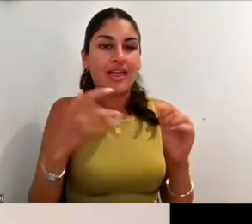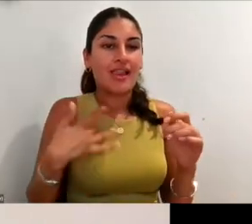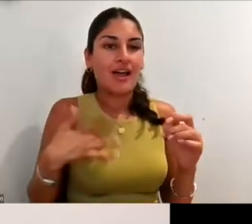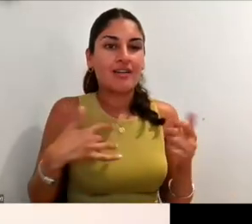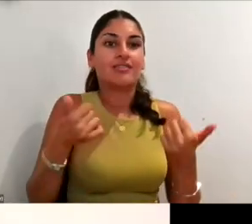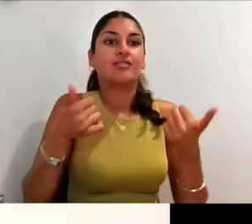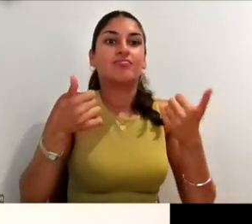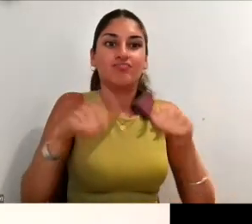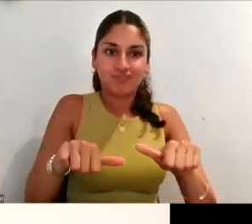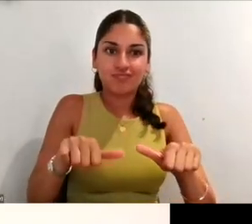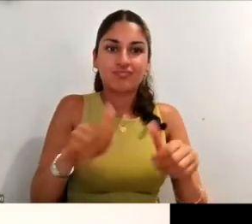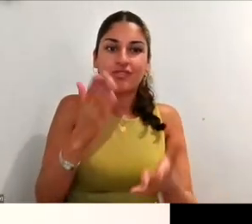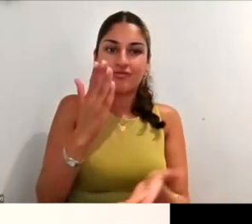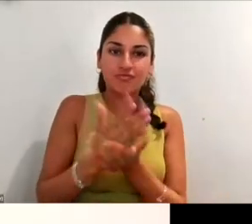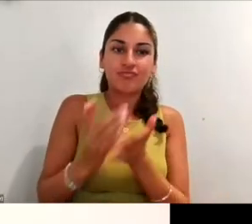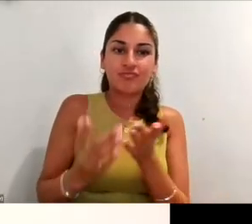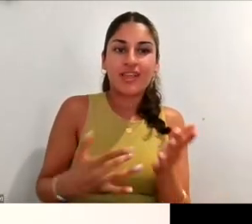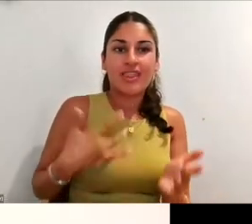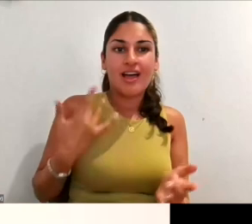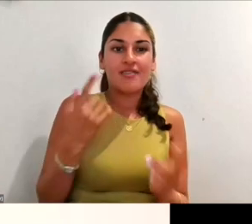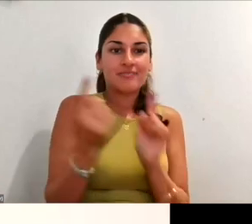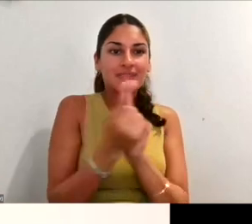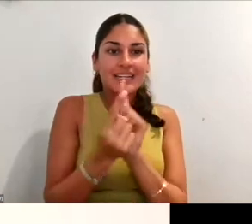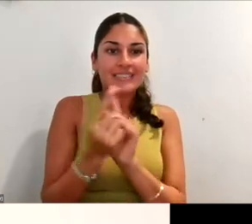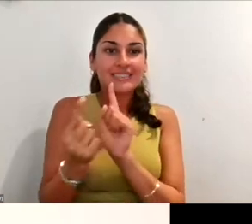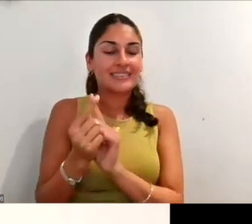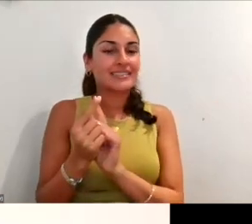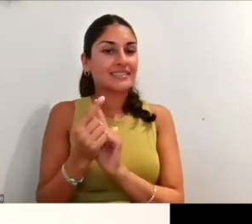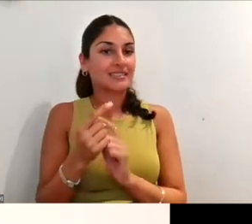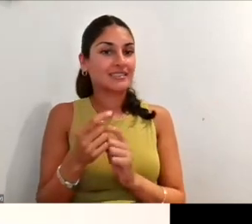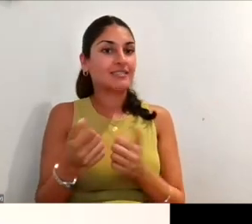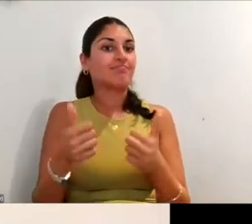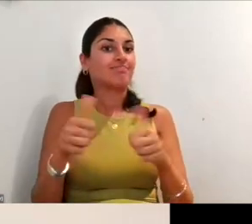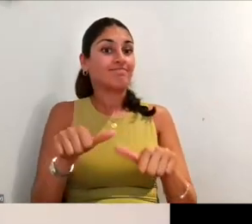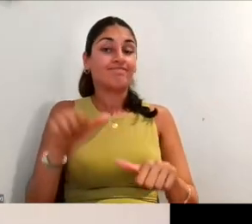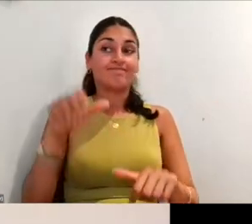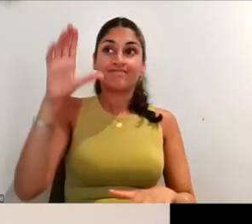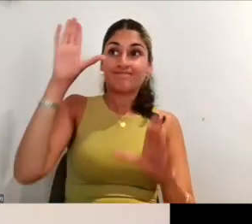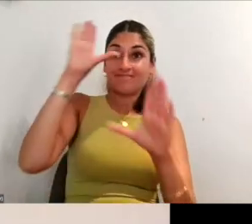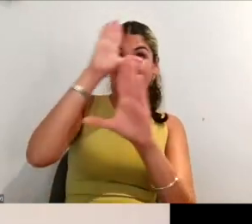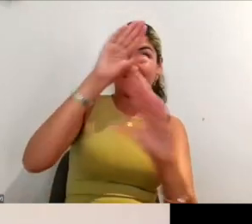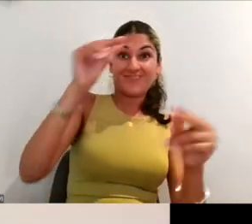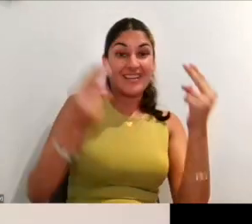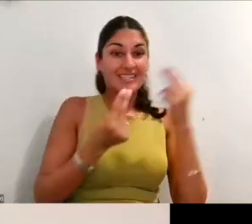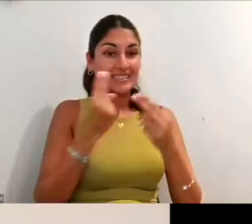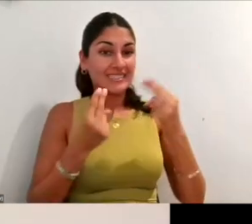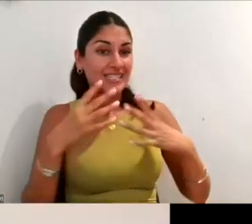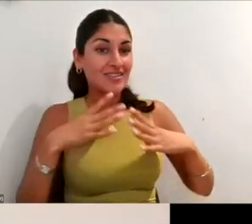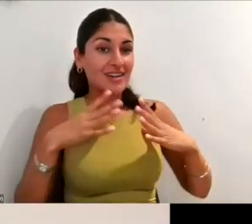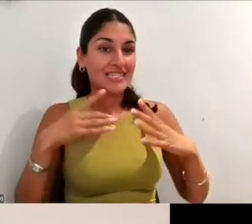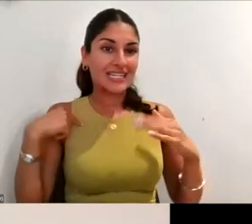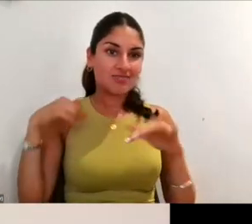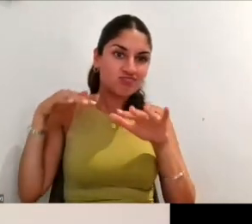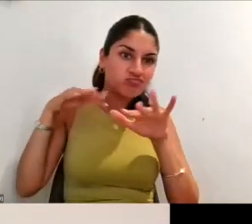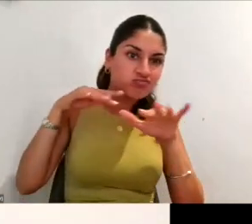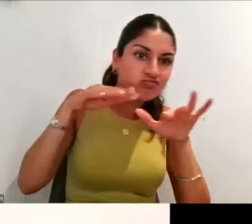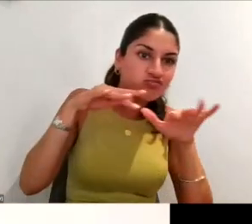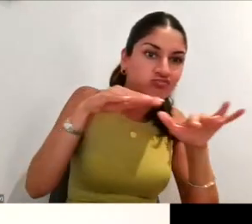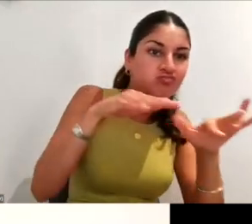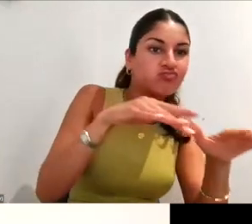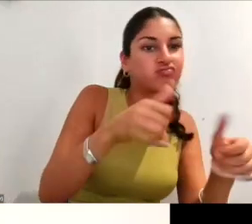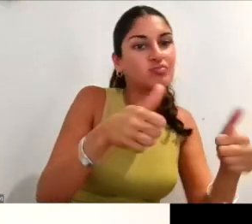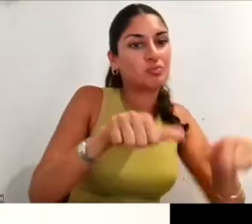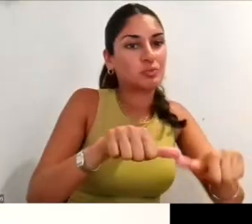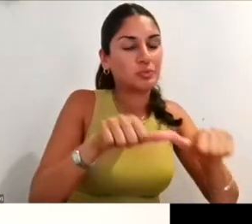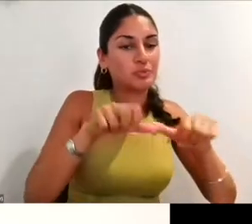Before I can deep it, Auntie calls me in for dinner, igniting the barrage of cousins in the direction of the table. Once I finally elbow